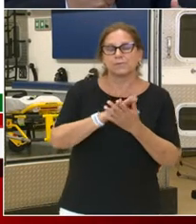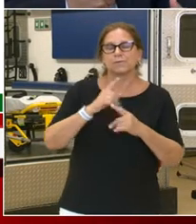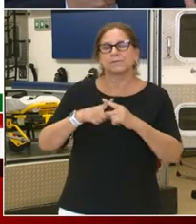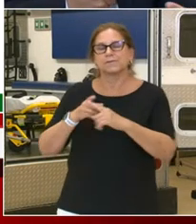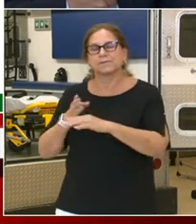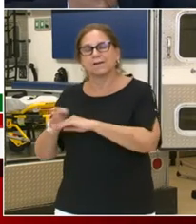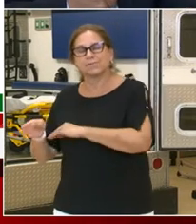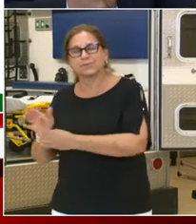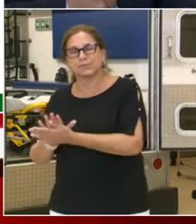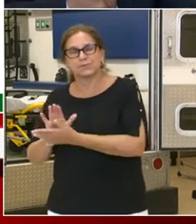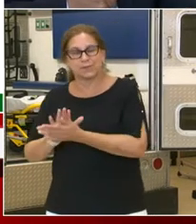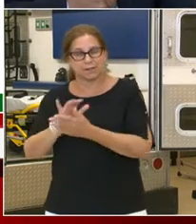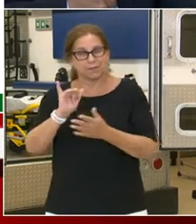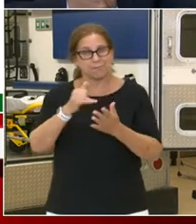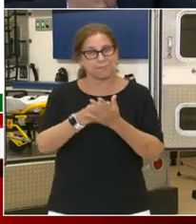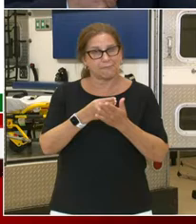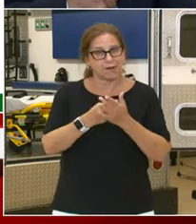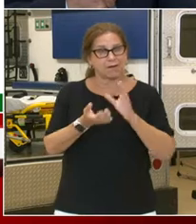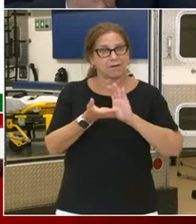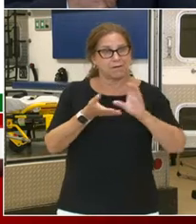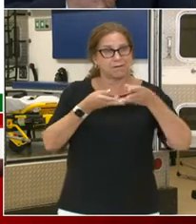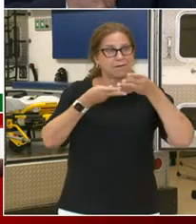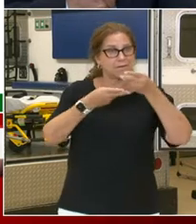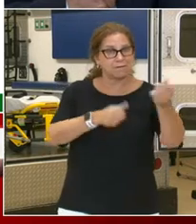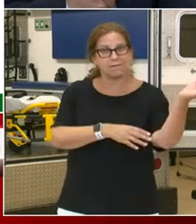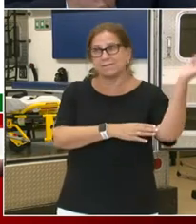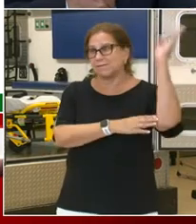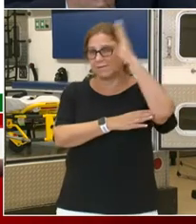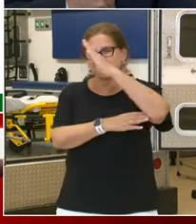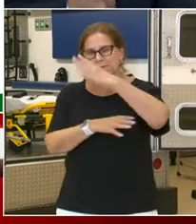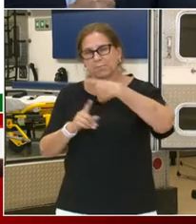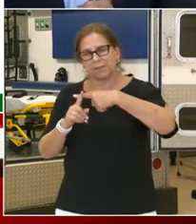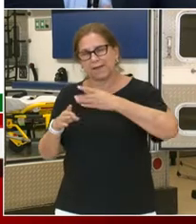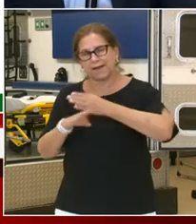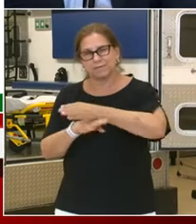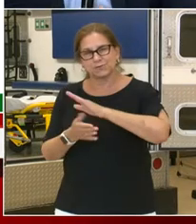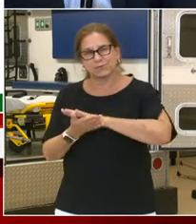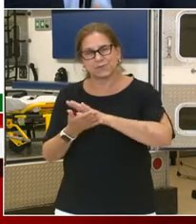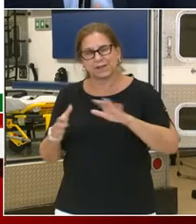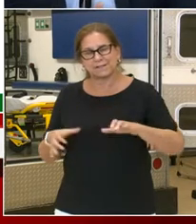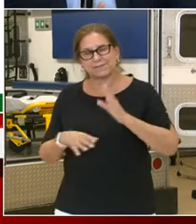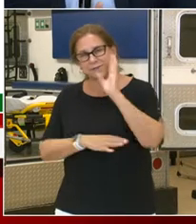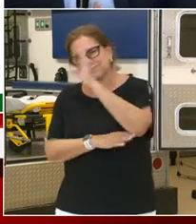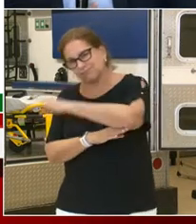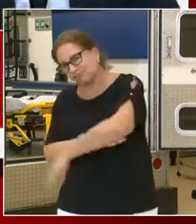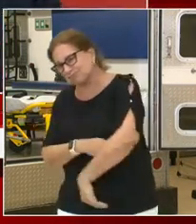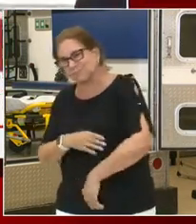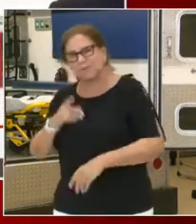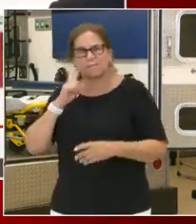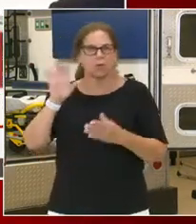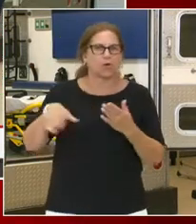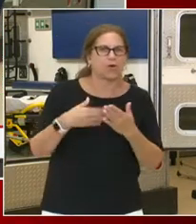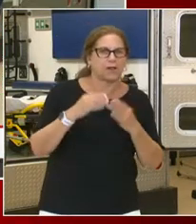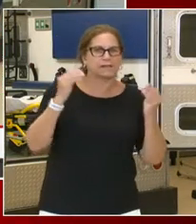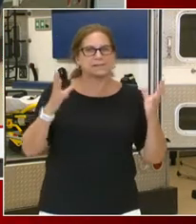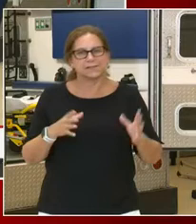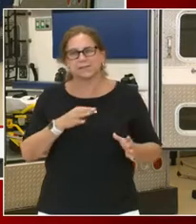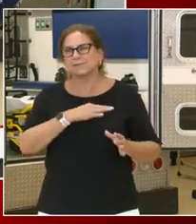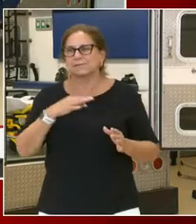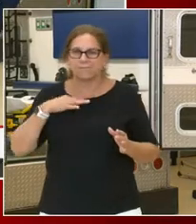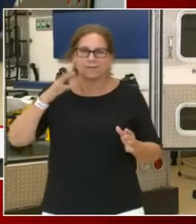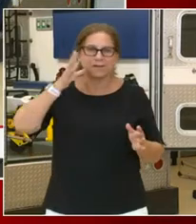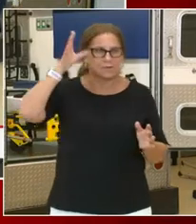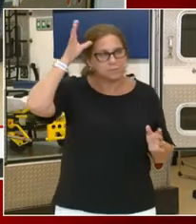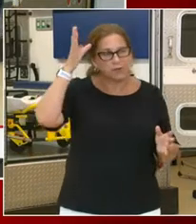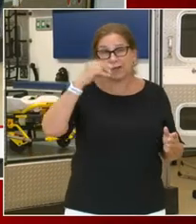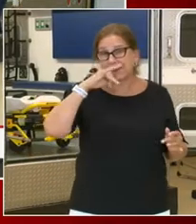program, but also provide time with educators and staff as well. Mm-hmm. Mm-hmm. Yeah, first I just want to thank